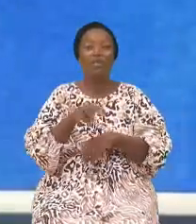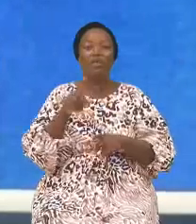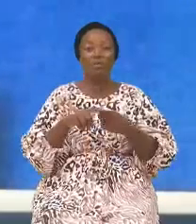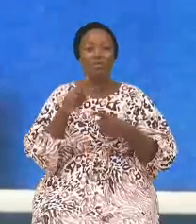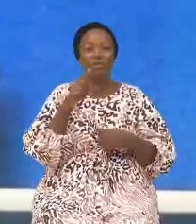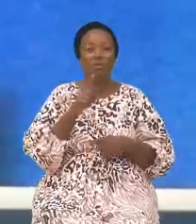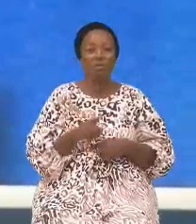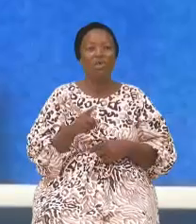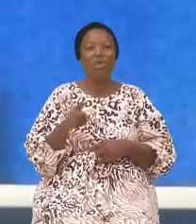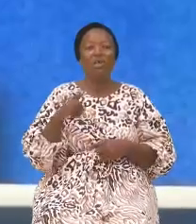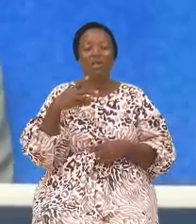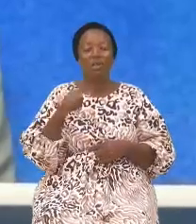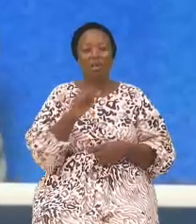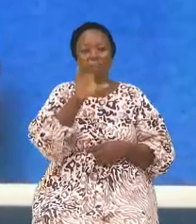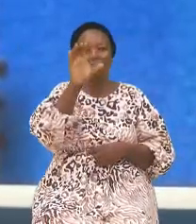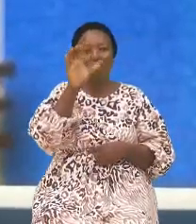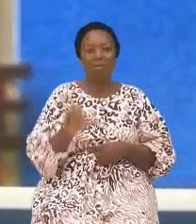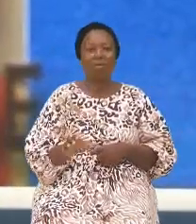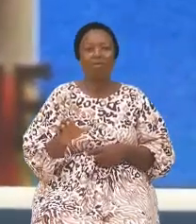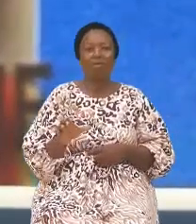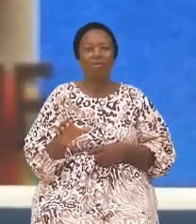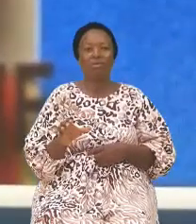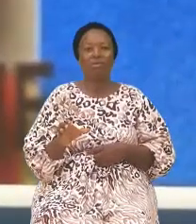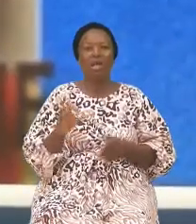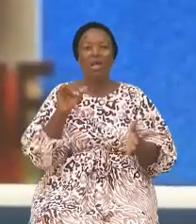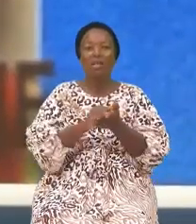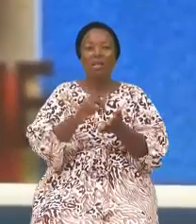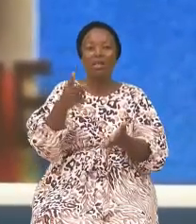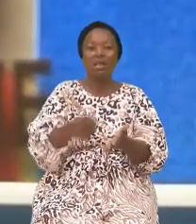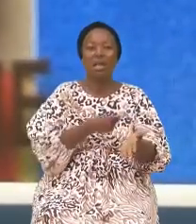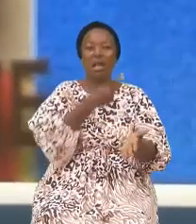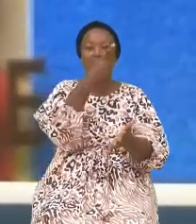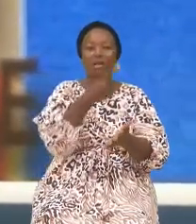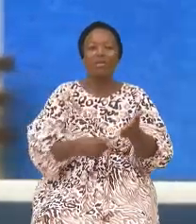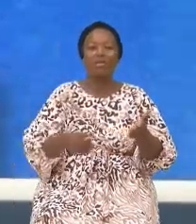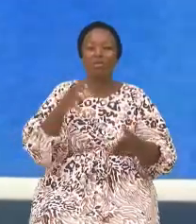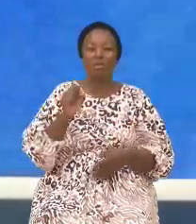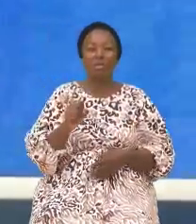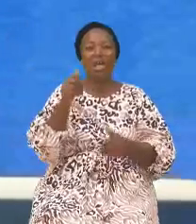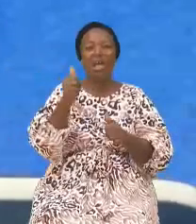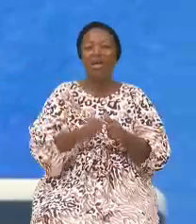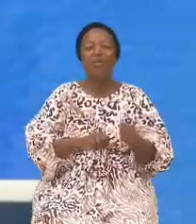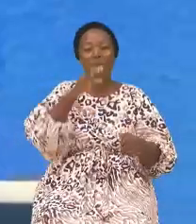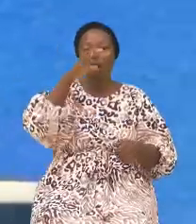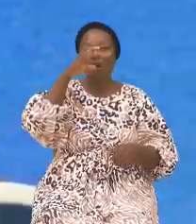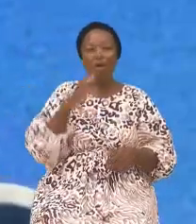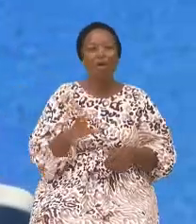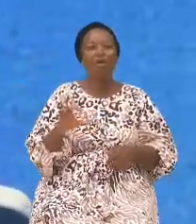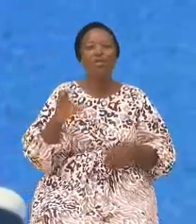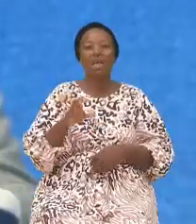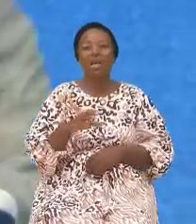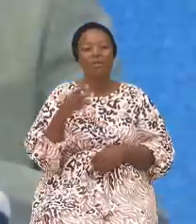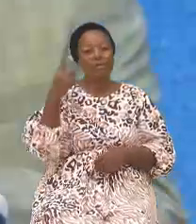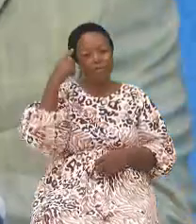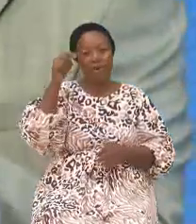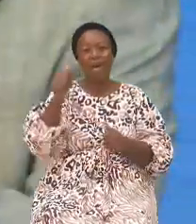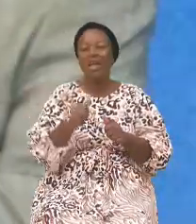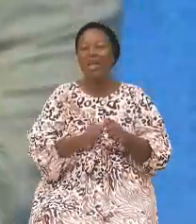I bring an important message unto you. The cross that